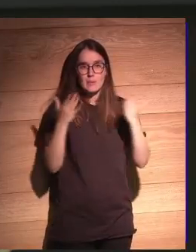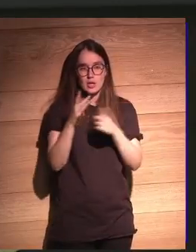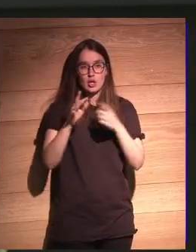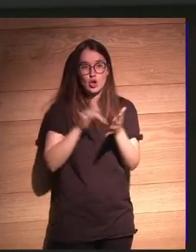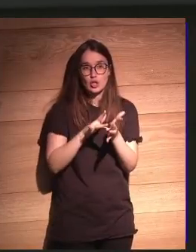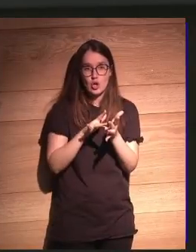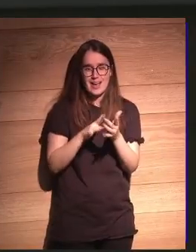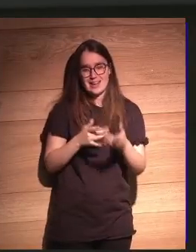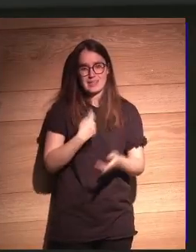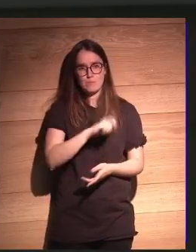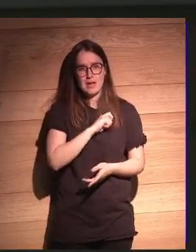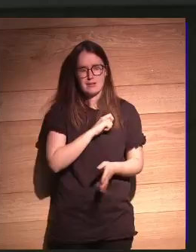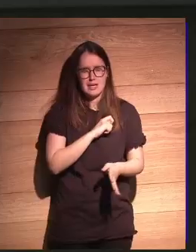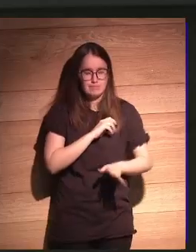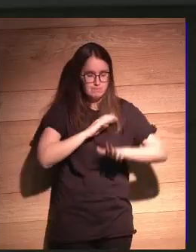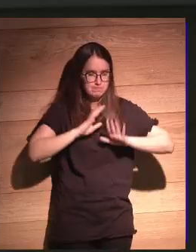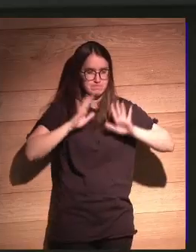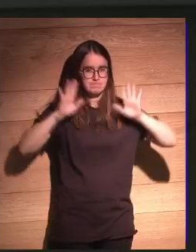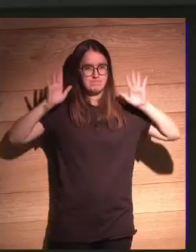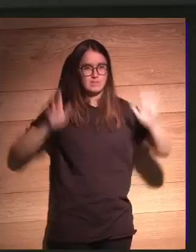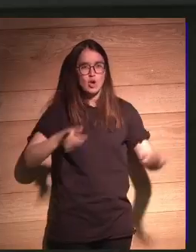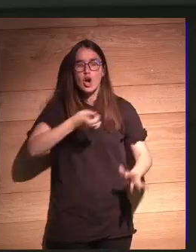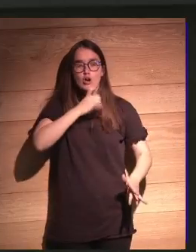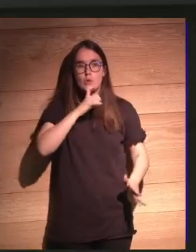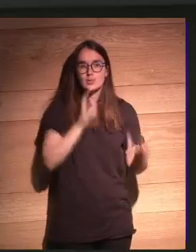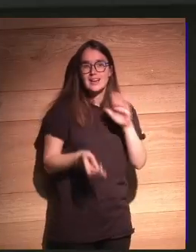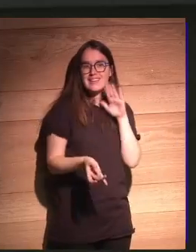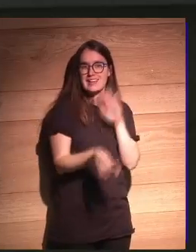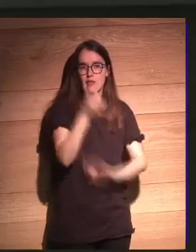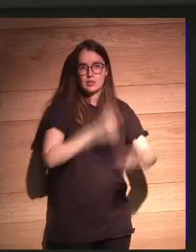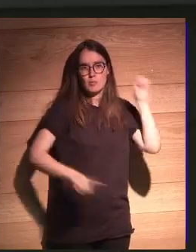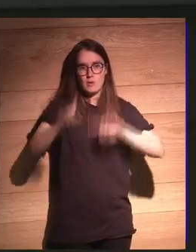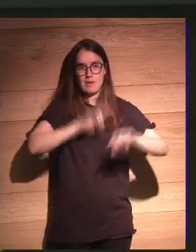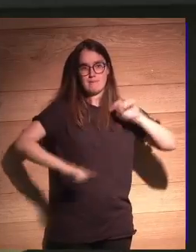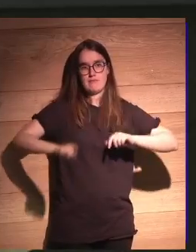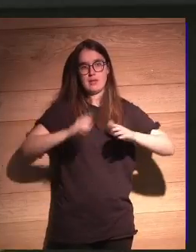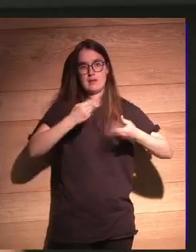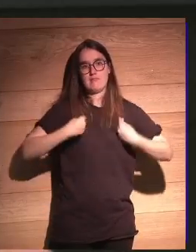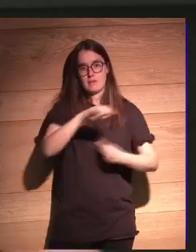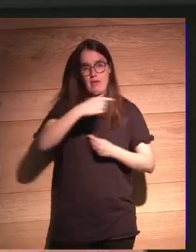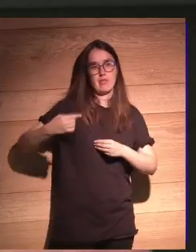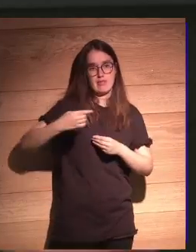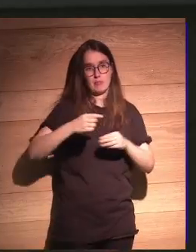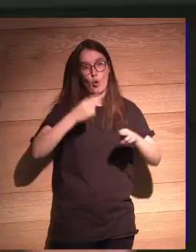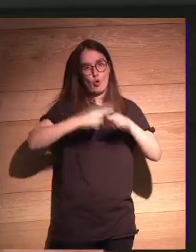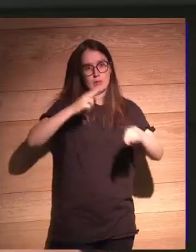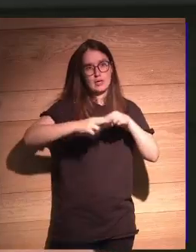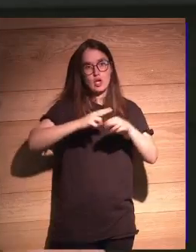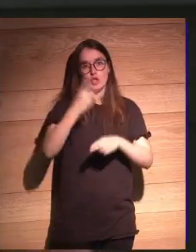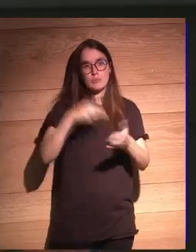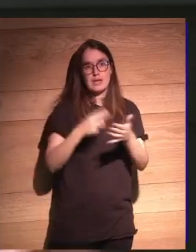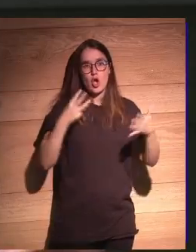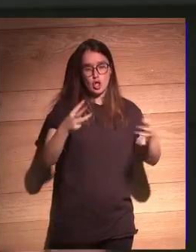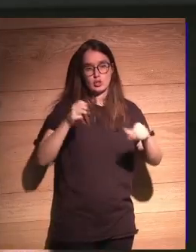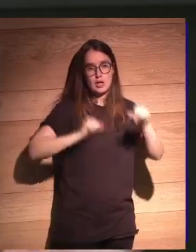quite clear in the book. But what happened in this country is from the manual, the bubble. After